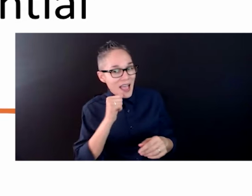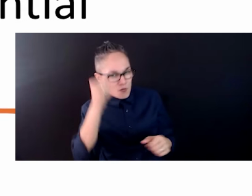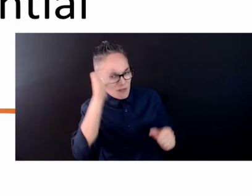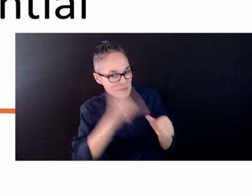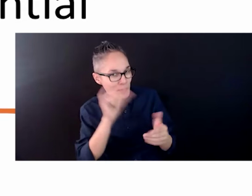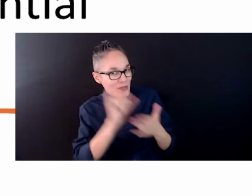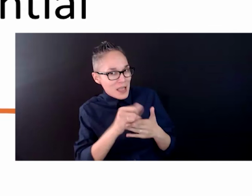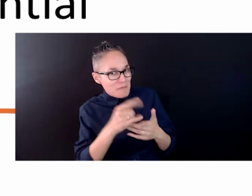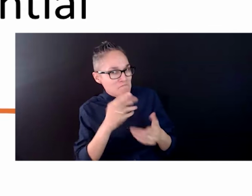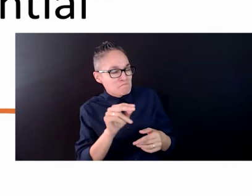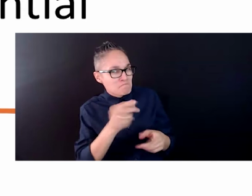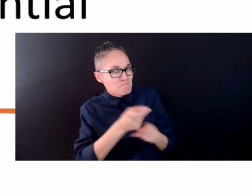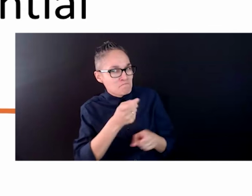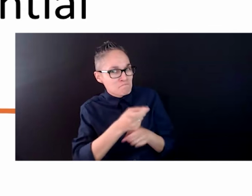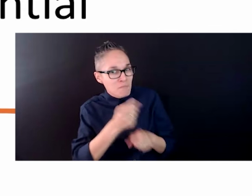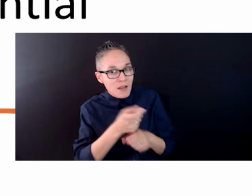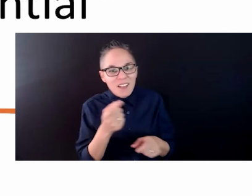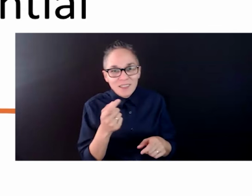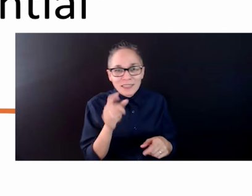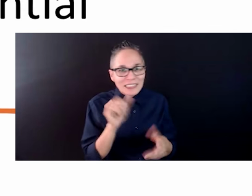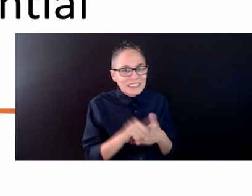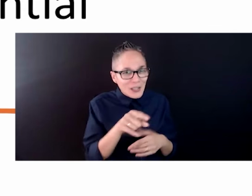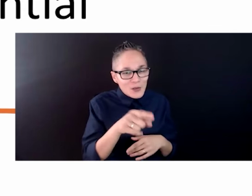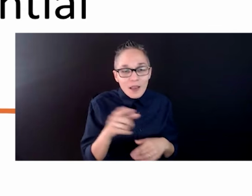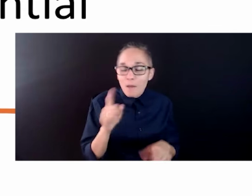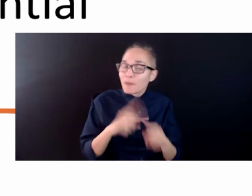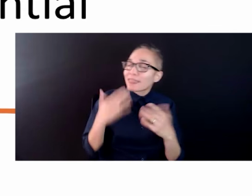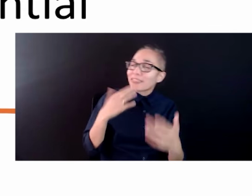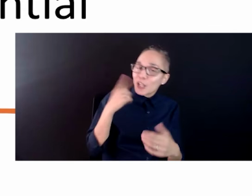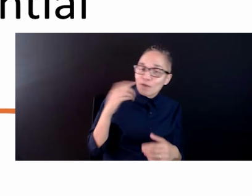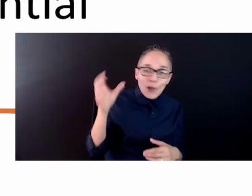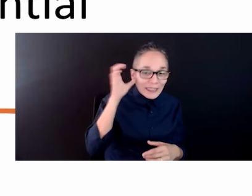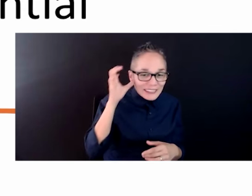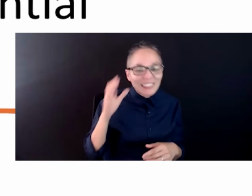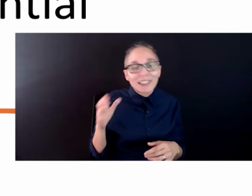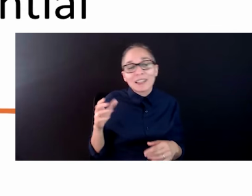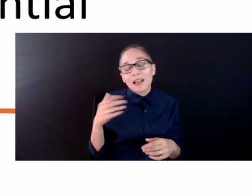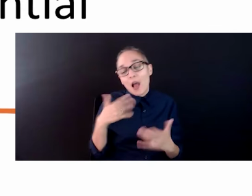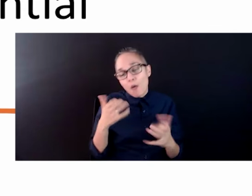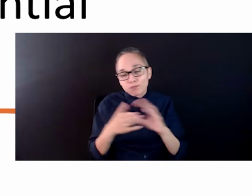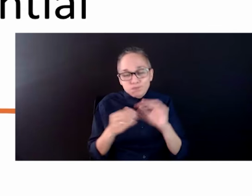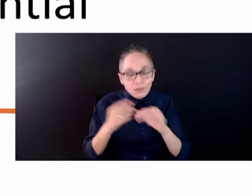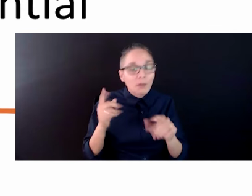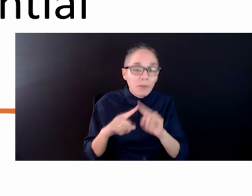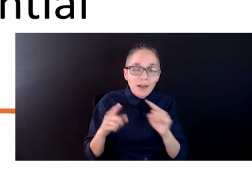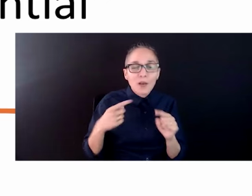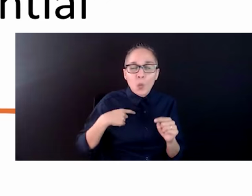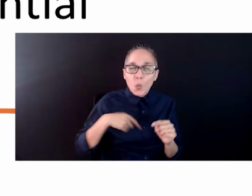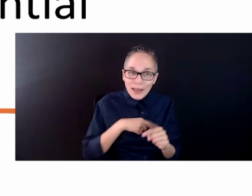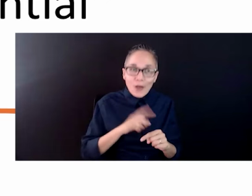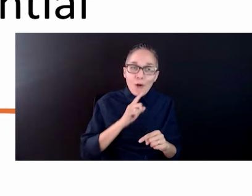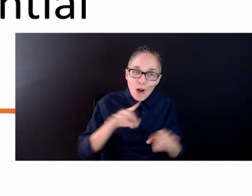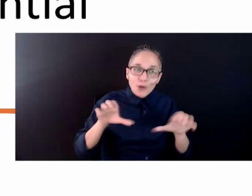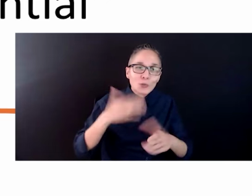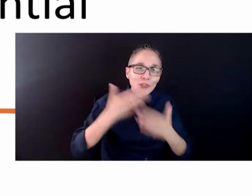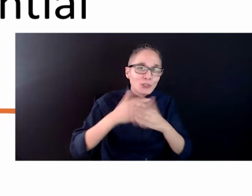incident. But that's my point. And thank you for listening, and let me pontificate a little bit, but we're doing it. We are doing a